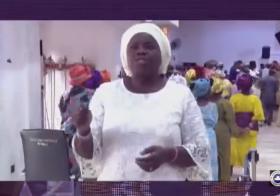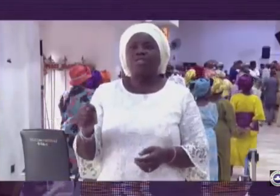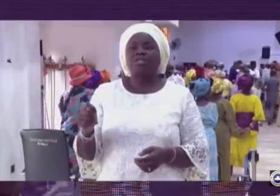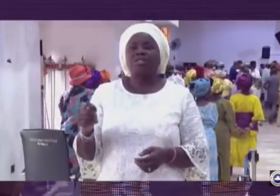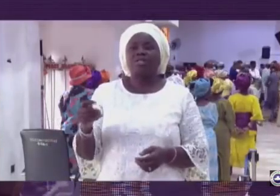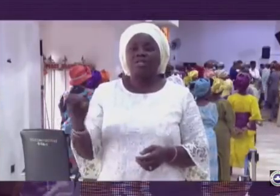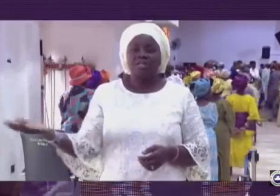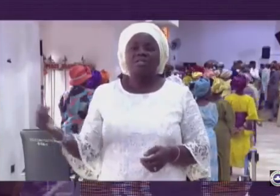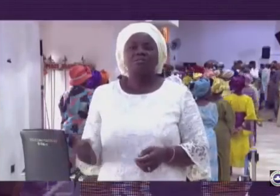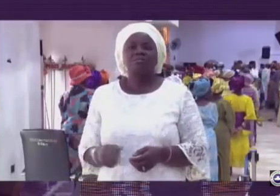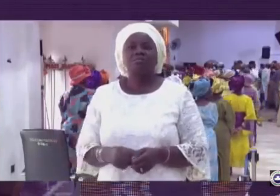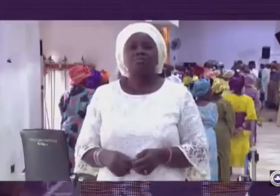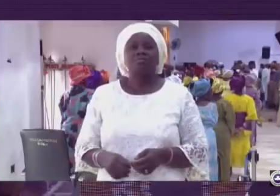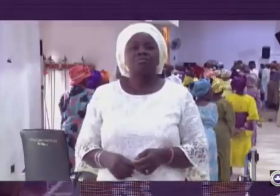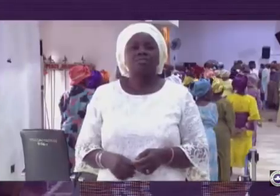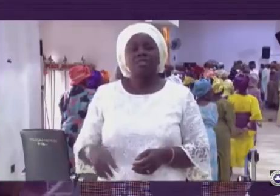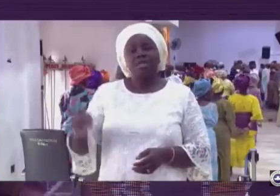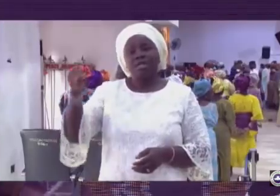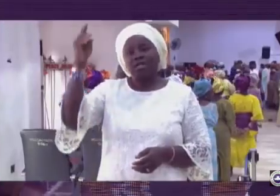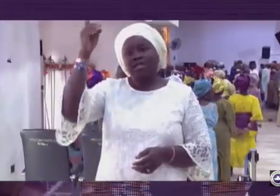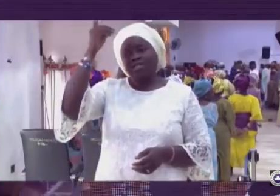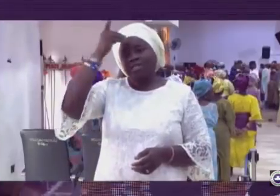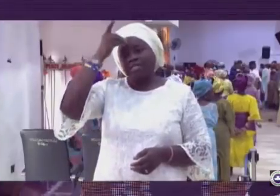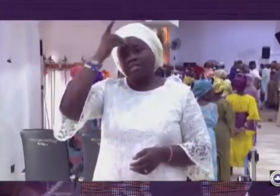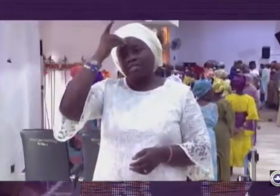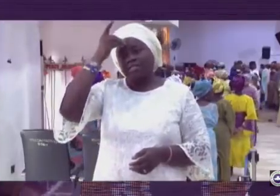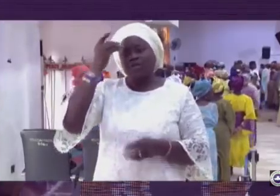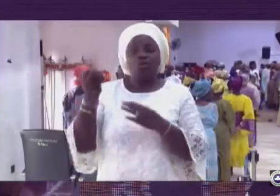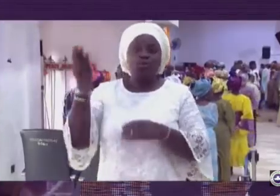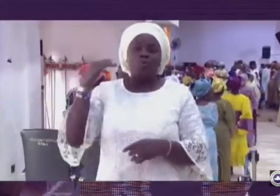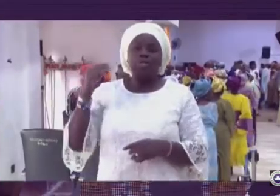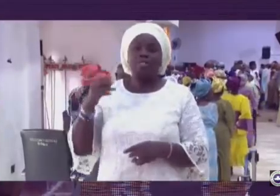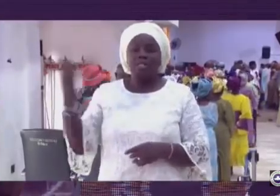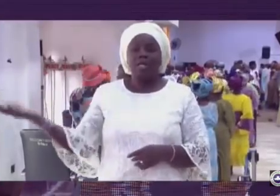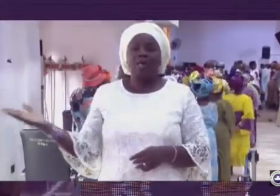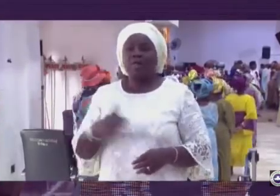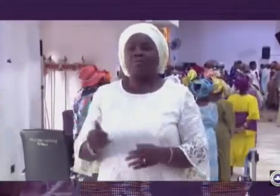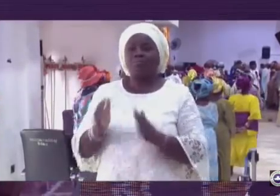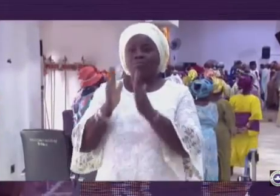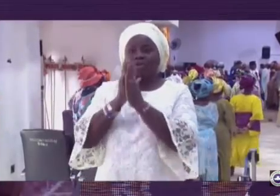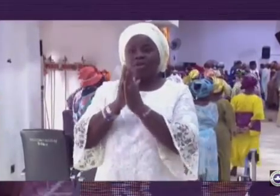I went there, I prayed with her on the hospital bed.